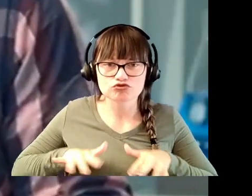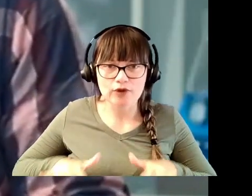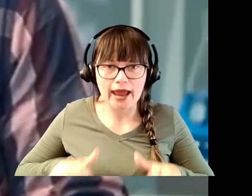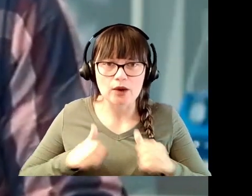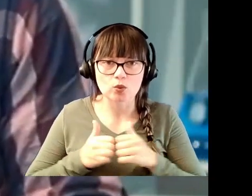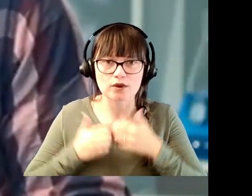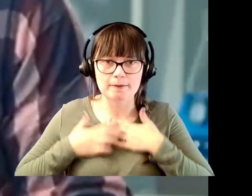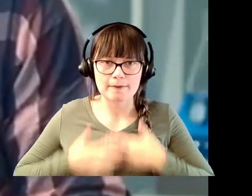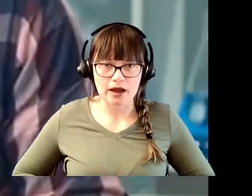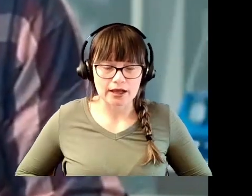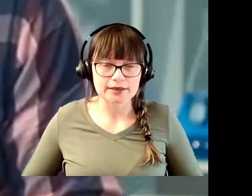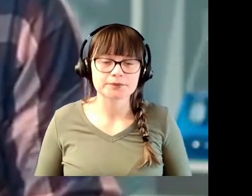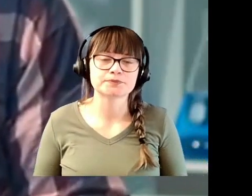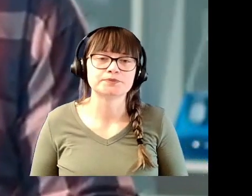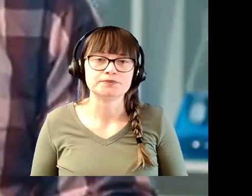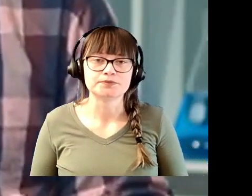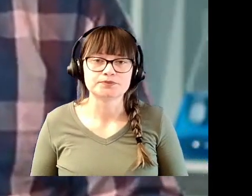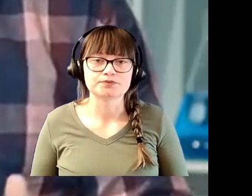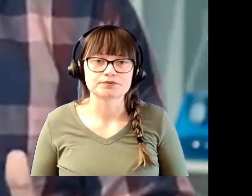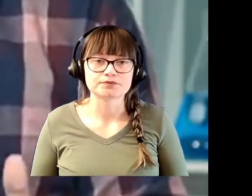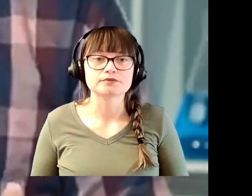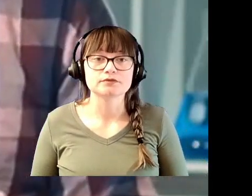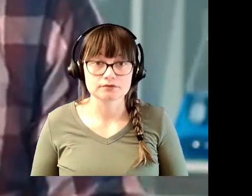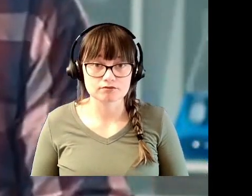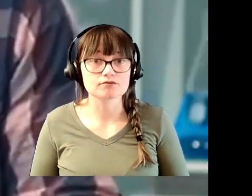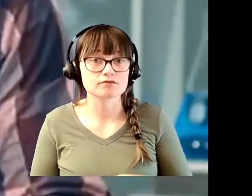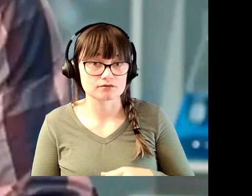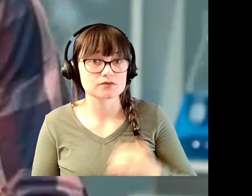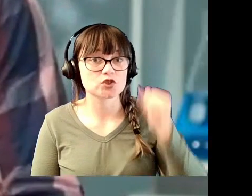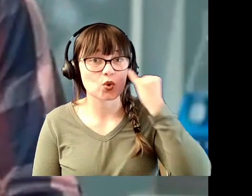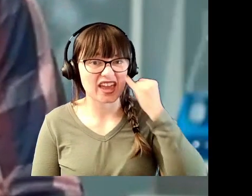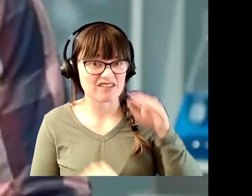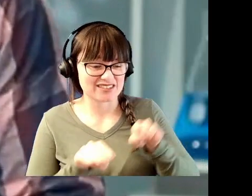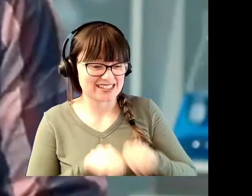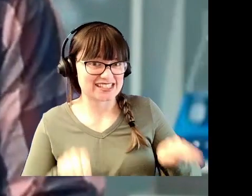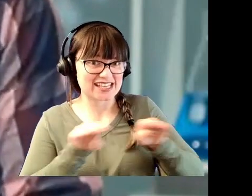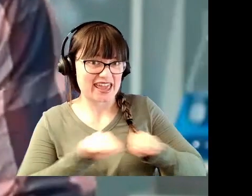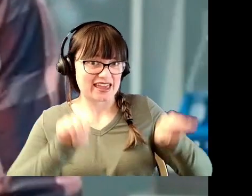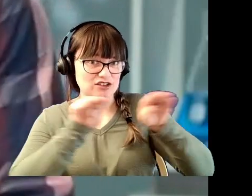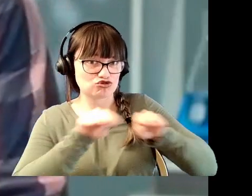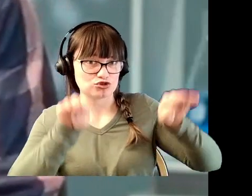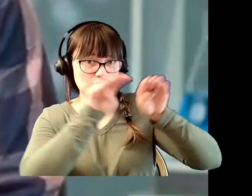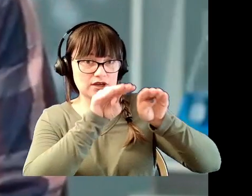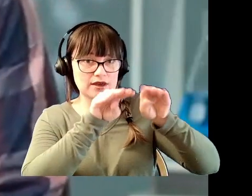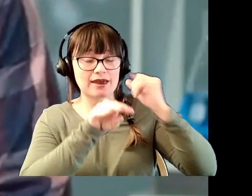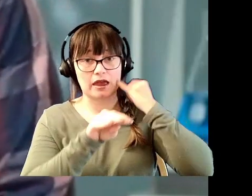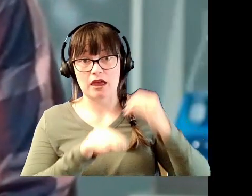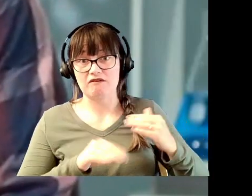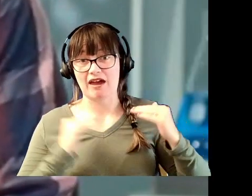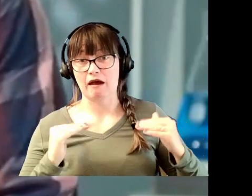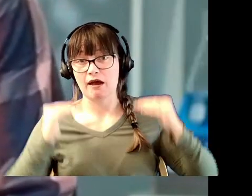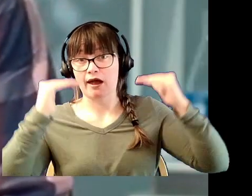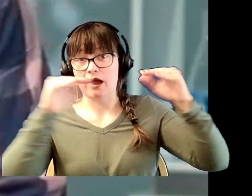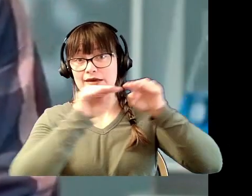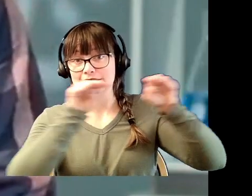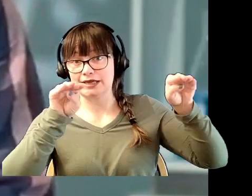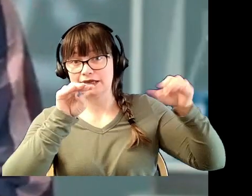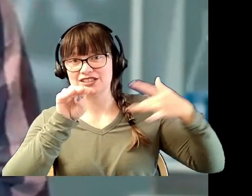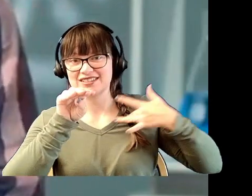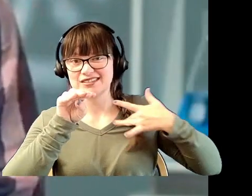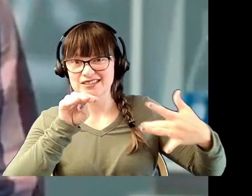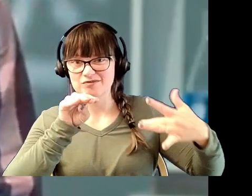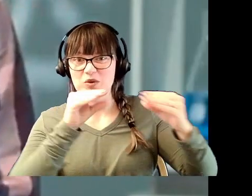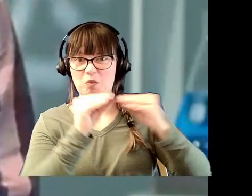throughout the body. So, when we talk about stages and things like that, the higher the stage, usually the